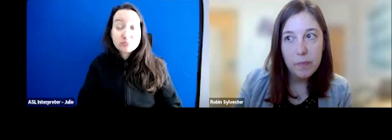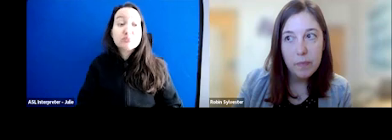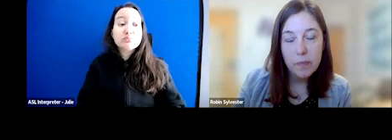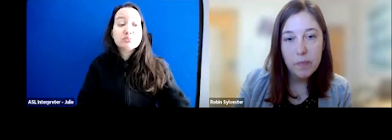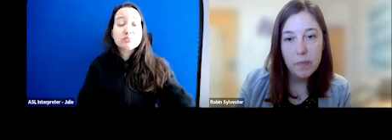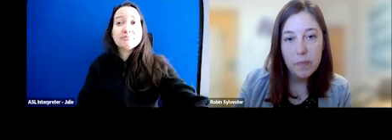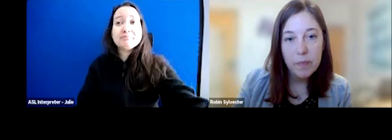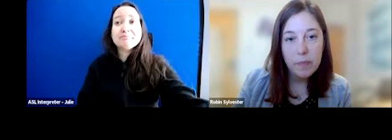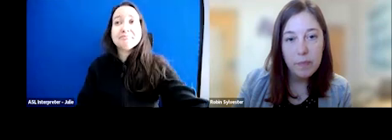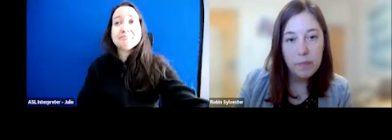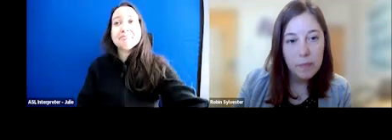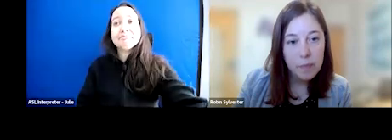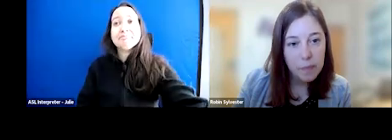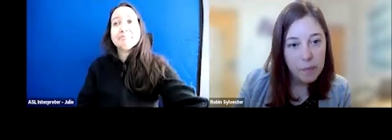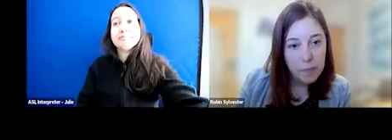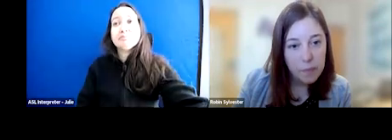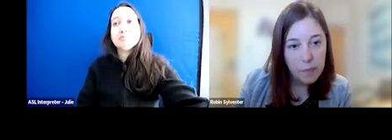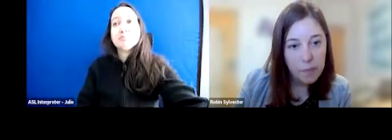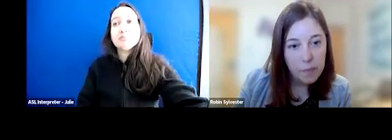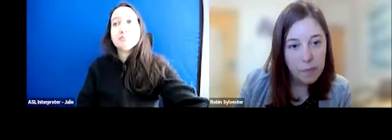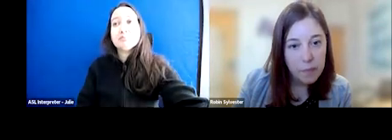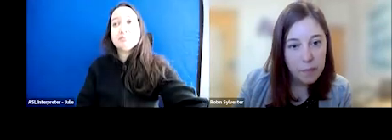we'll be happy to